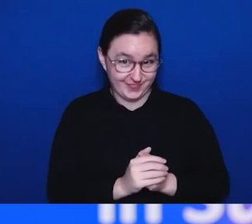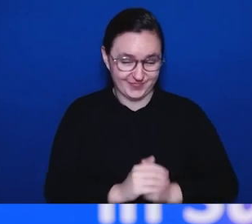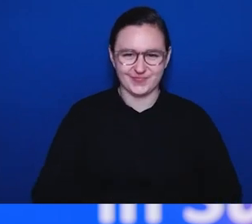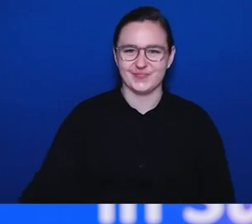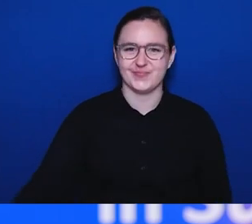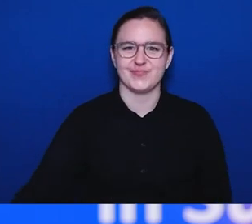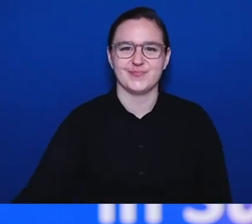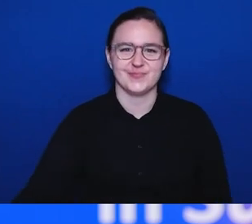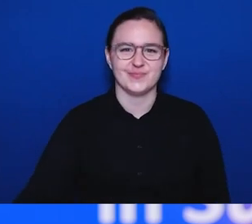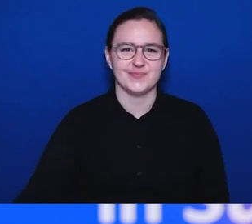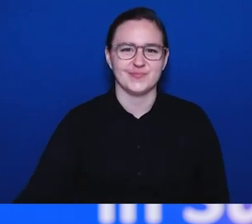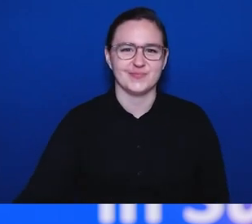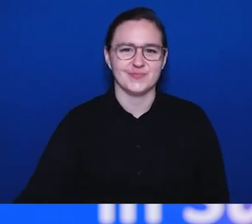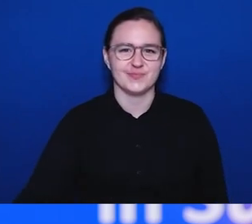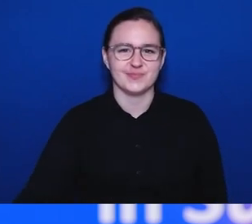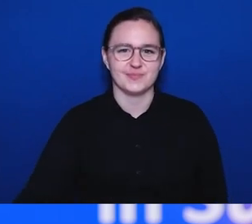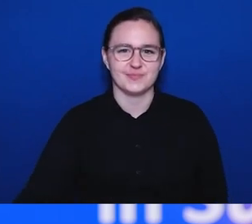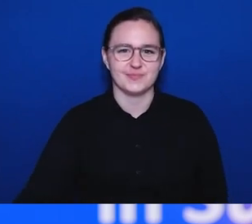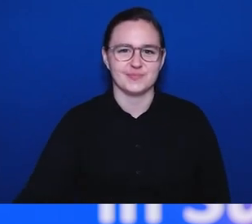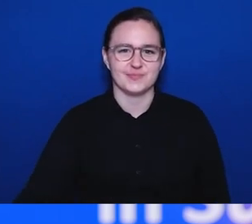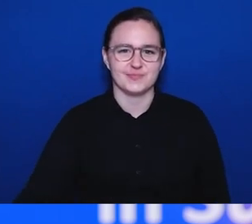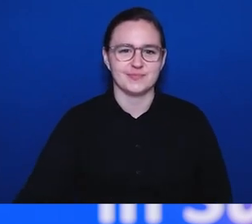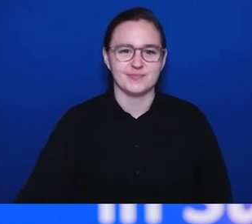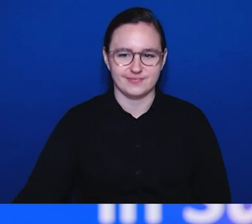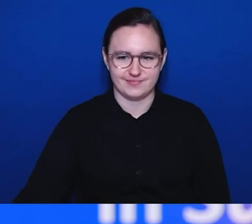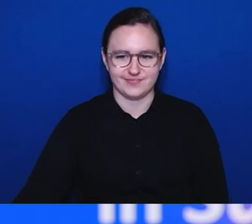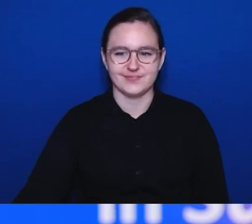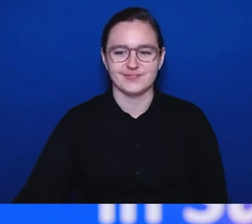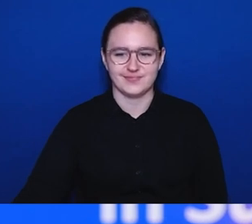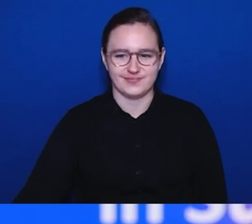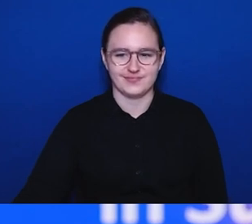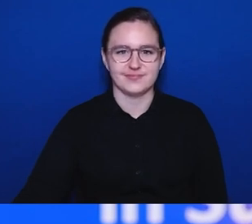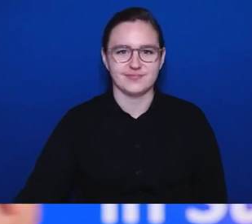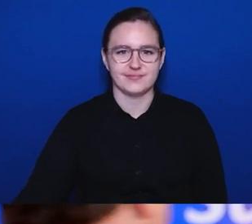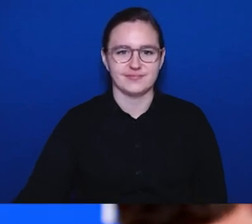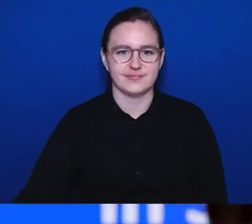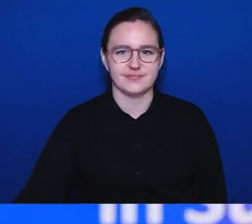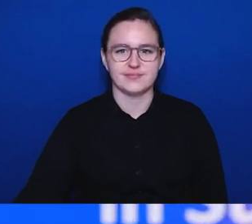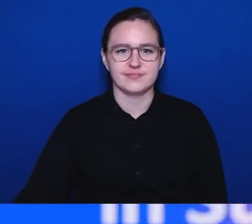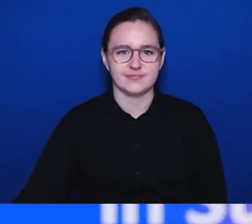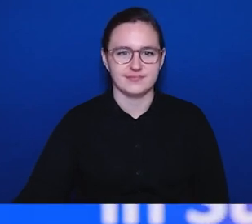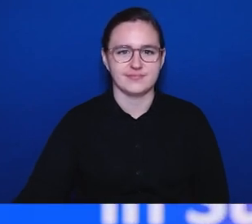to take, for the interactive portions, to take questions from the media. Premier Eby.